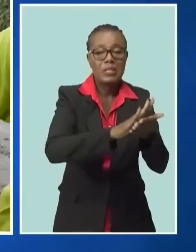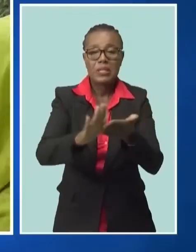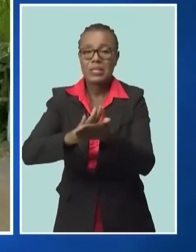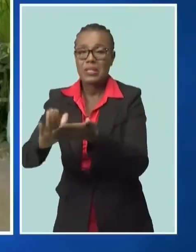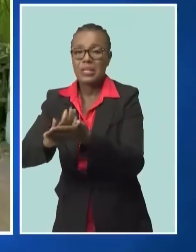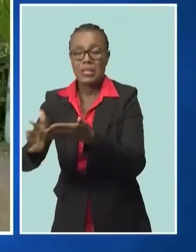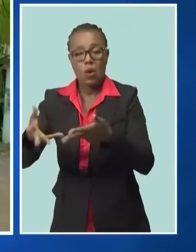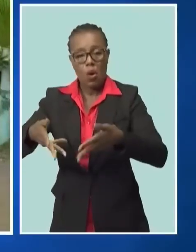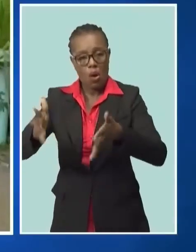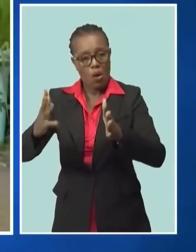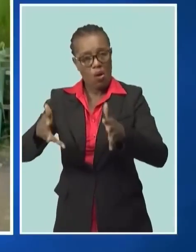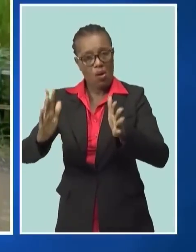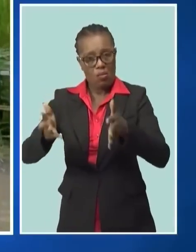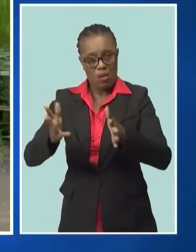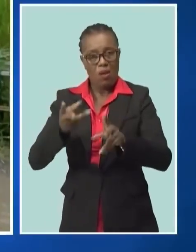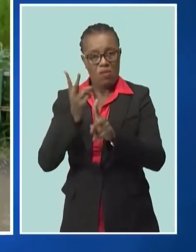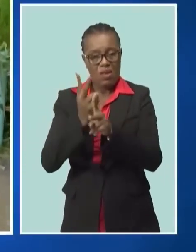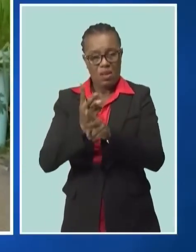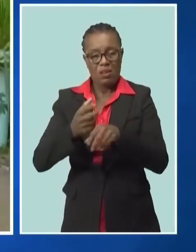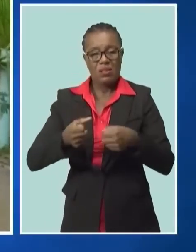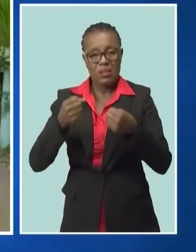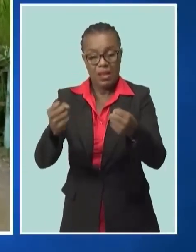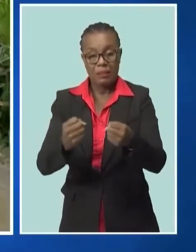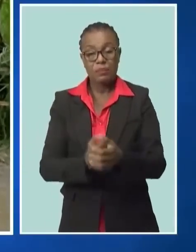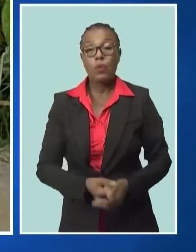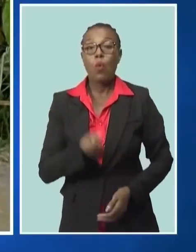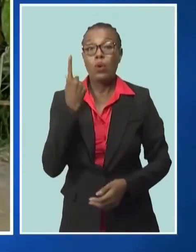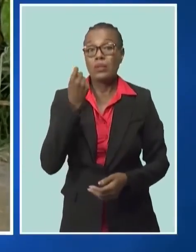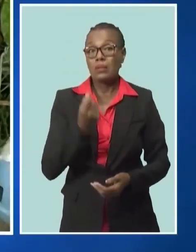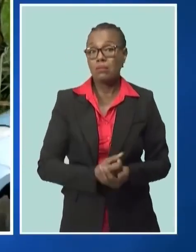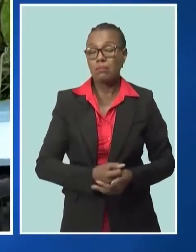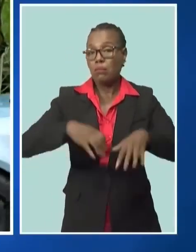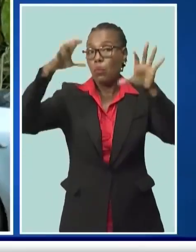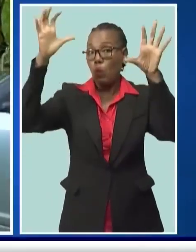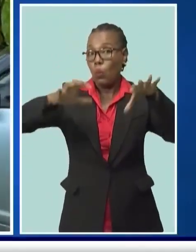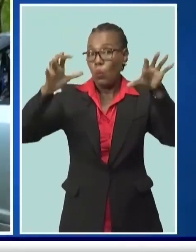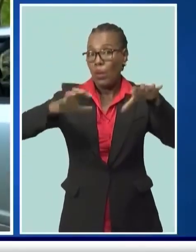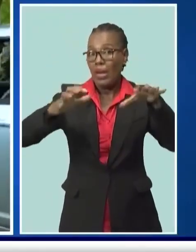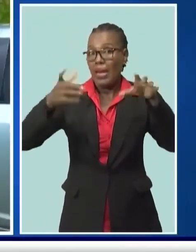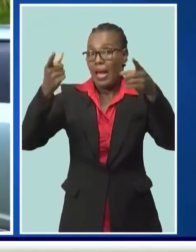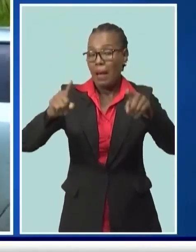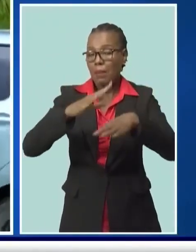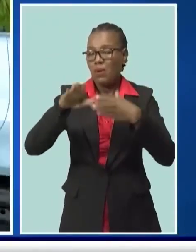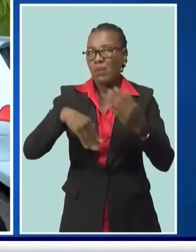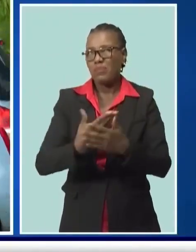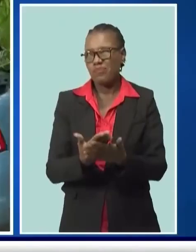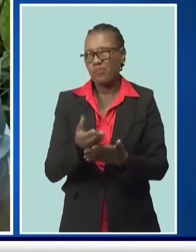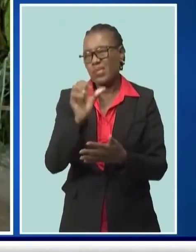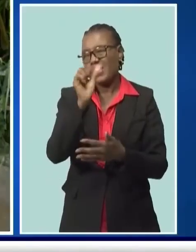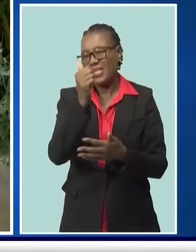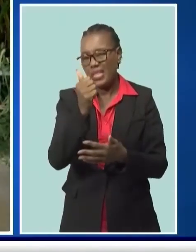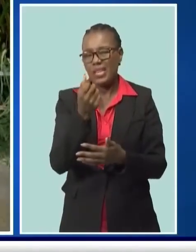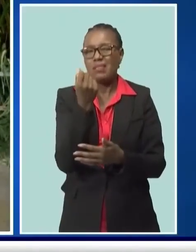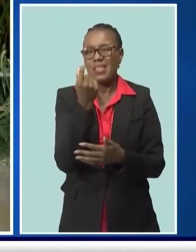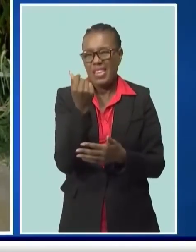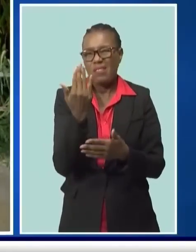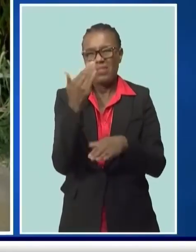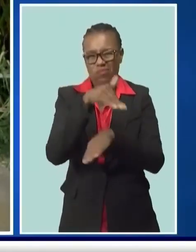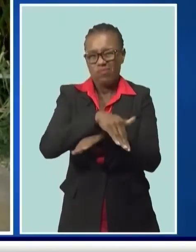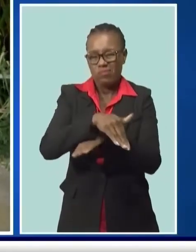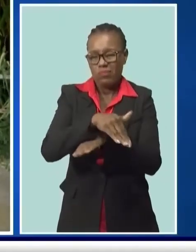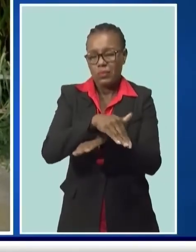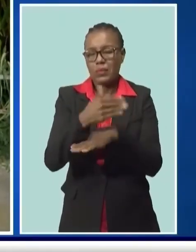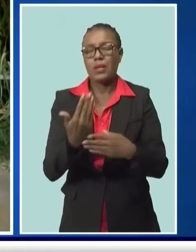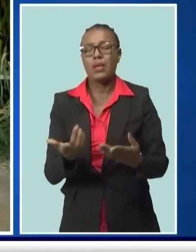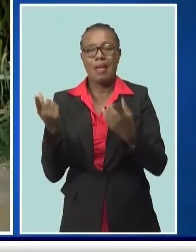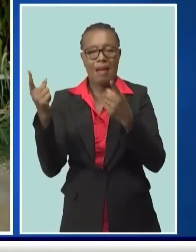This would have occurred in the second set of rain, which would occur around 10 o'clock 11 o'clock last night, because as I was at home, I